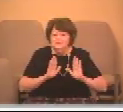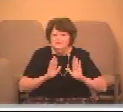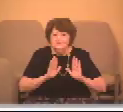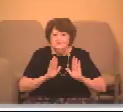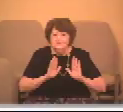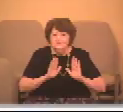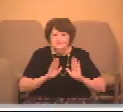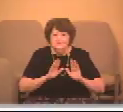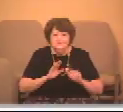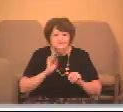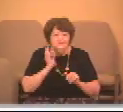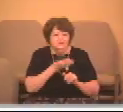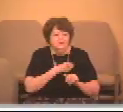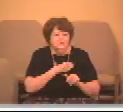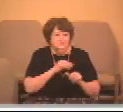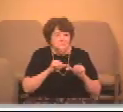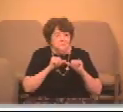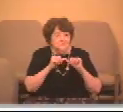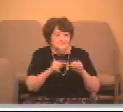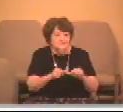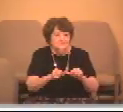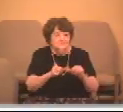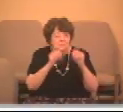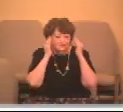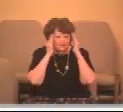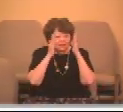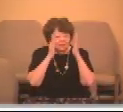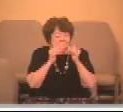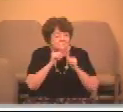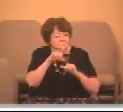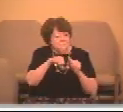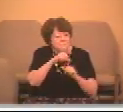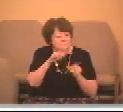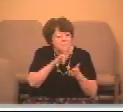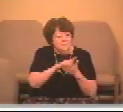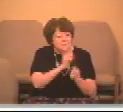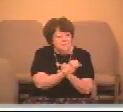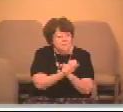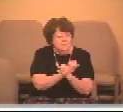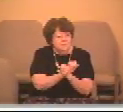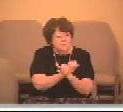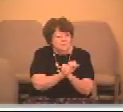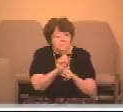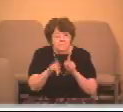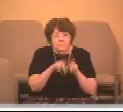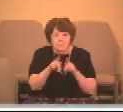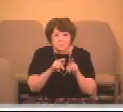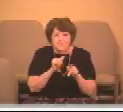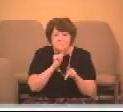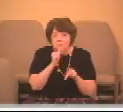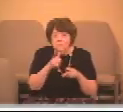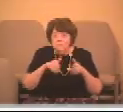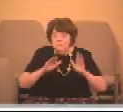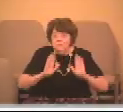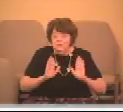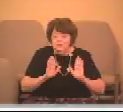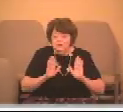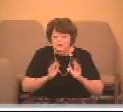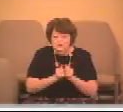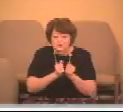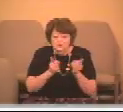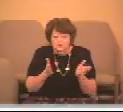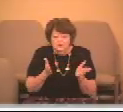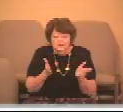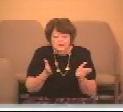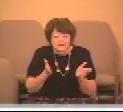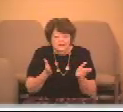stayed at it. Relationships that work are ones where the participants don't give up or give in without leaving